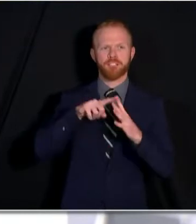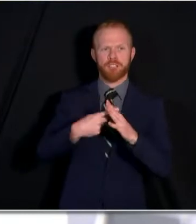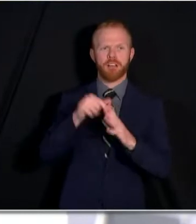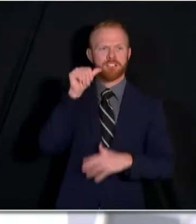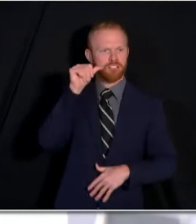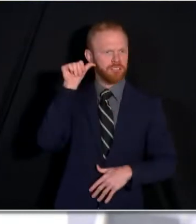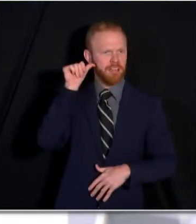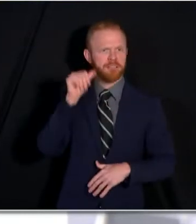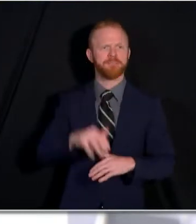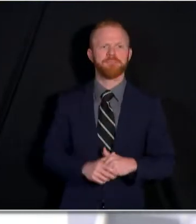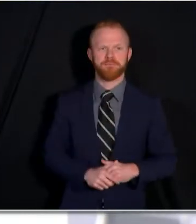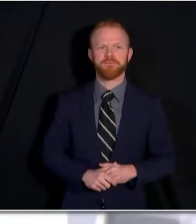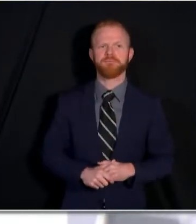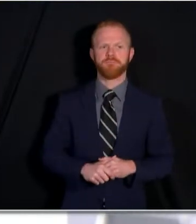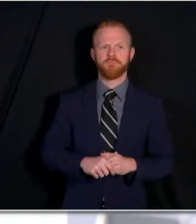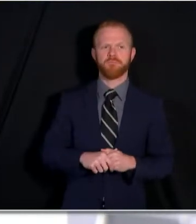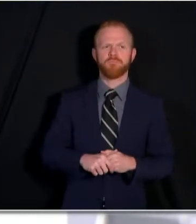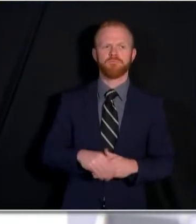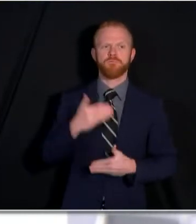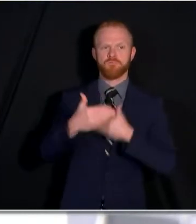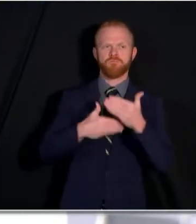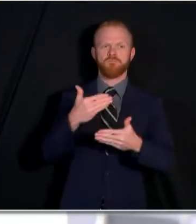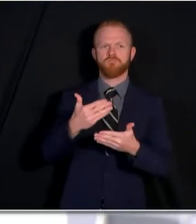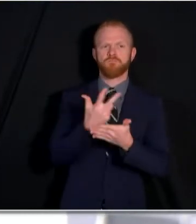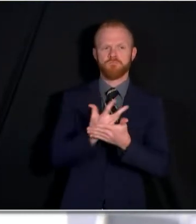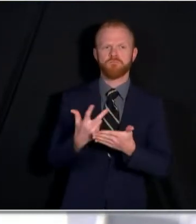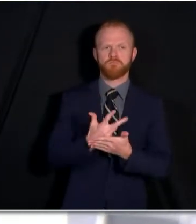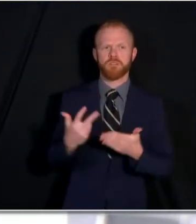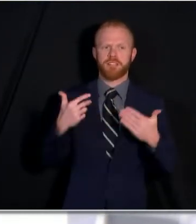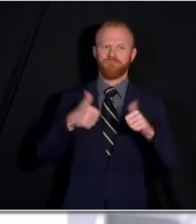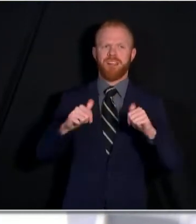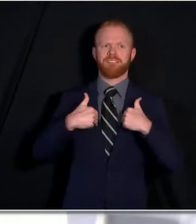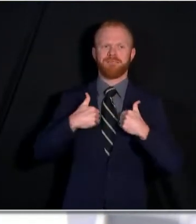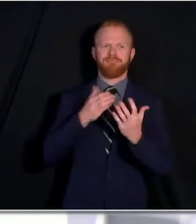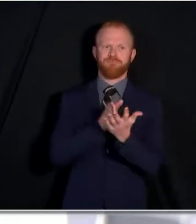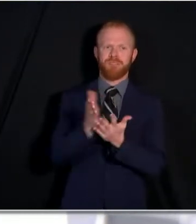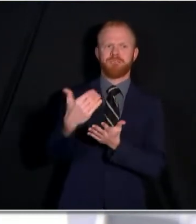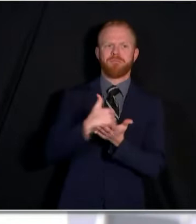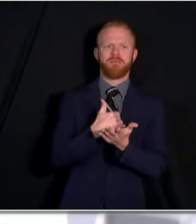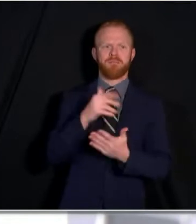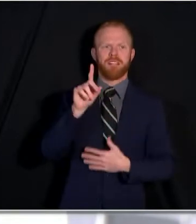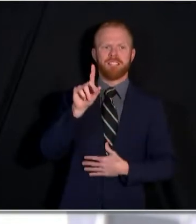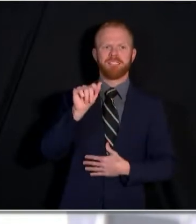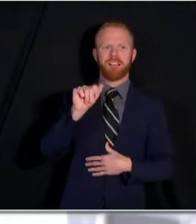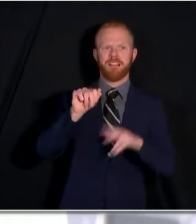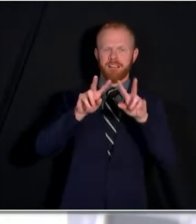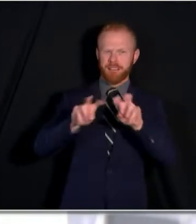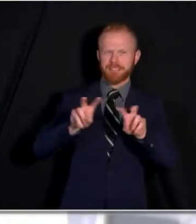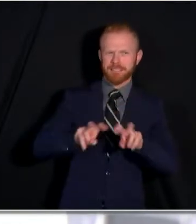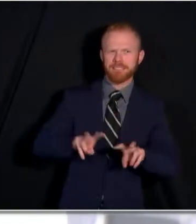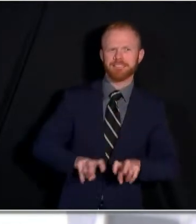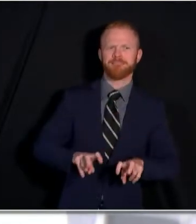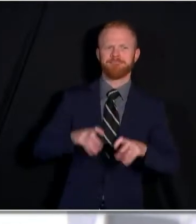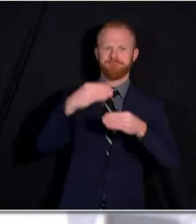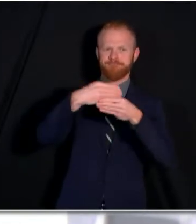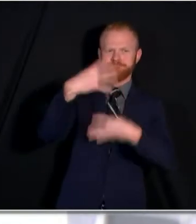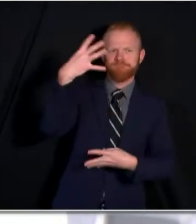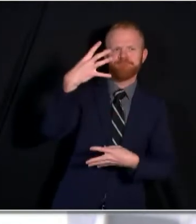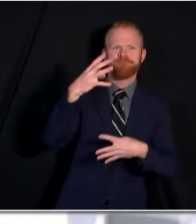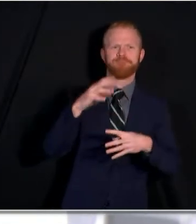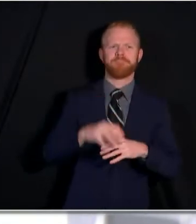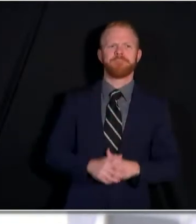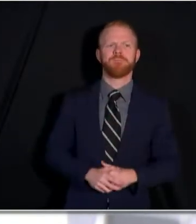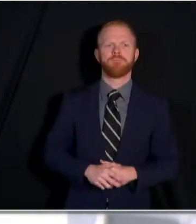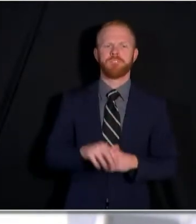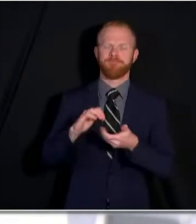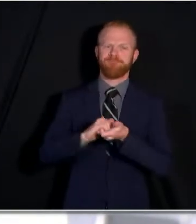of weeks. It's all around transparency. It's all about data mining. It's all about analytics. It's about performance payments, measurements. It's about working hand in gloves, not